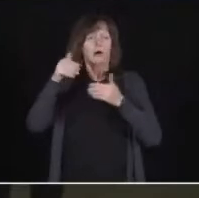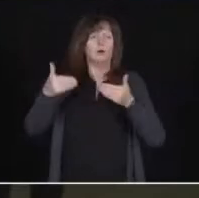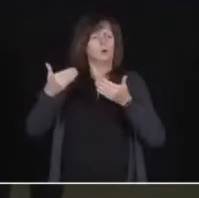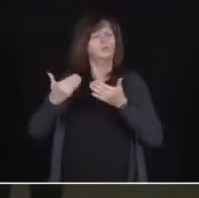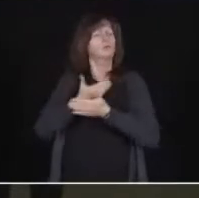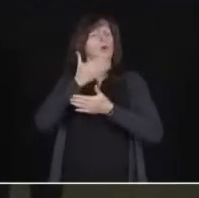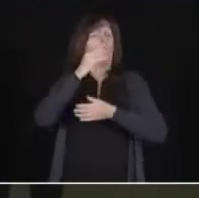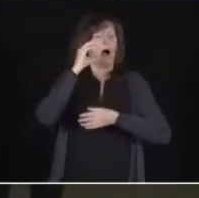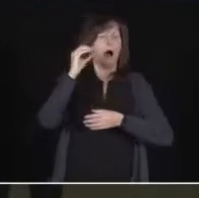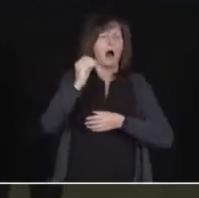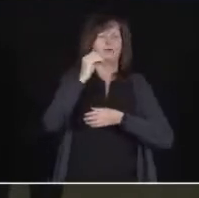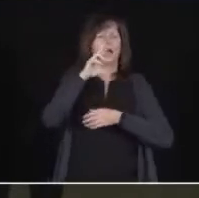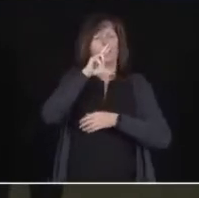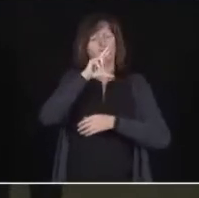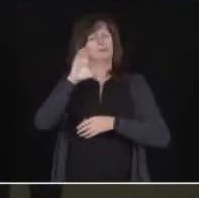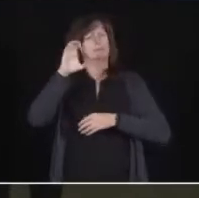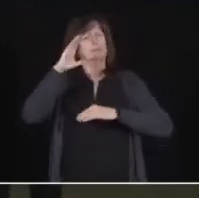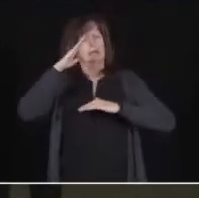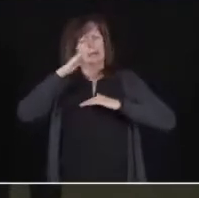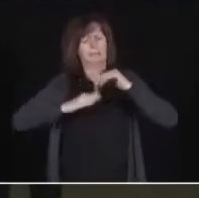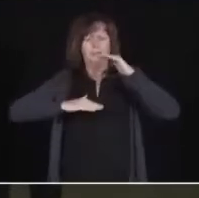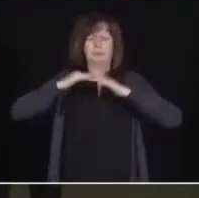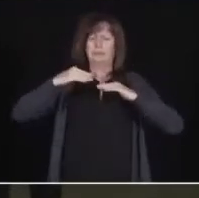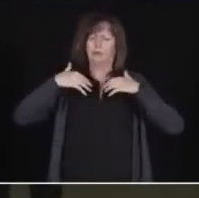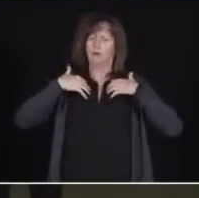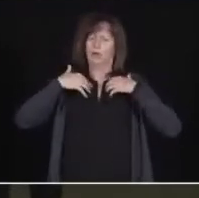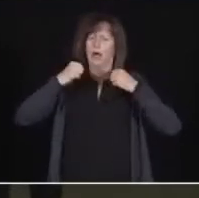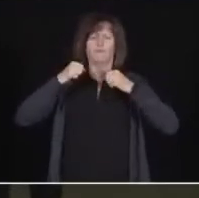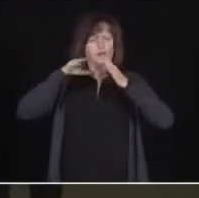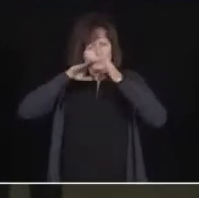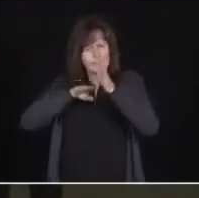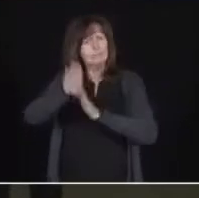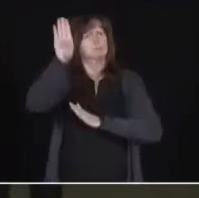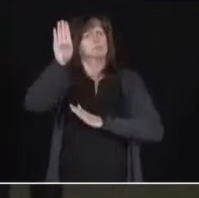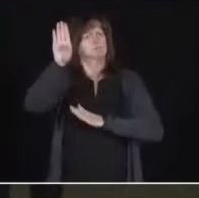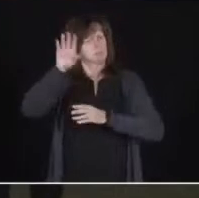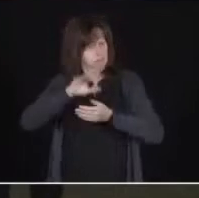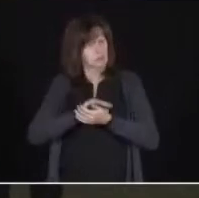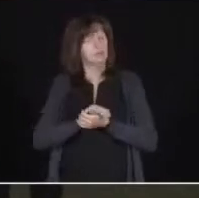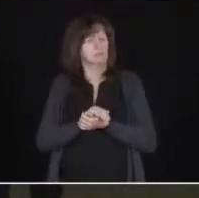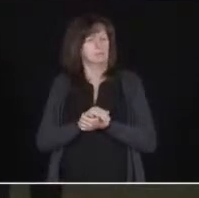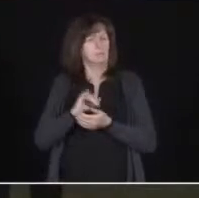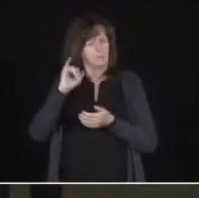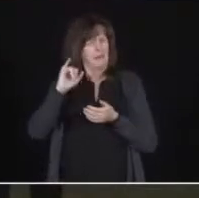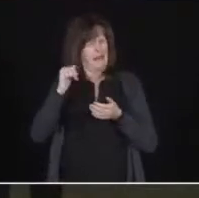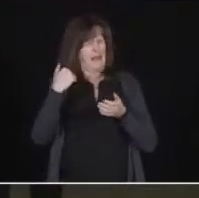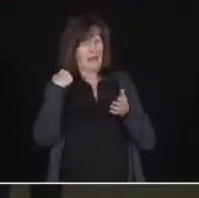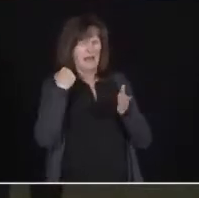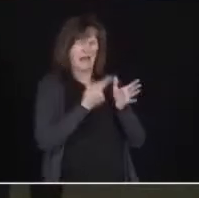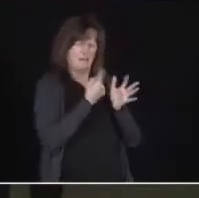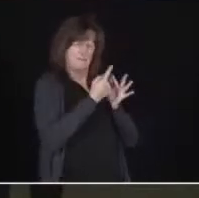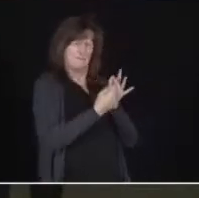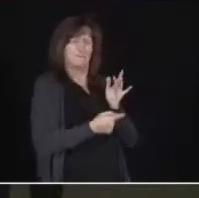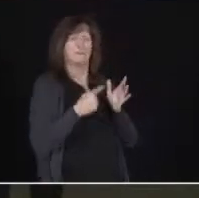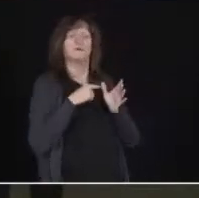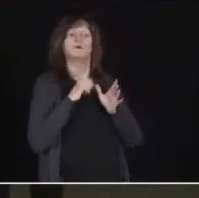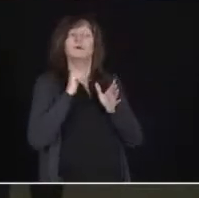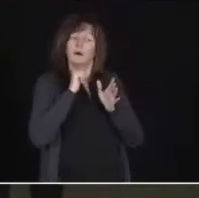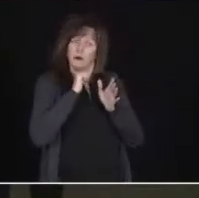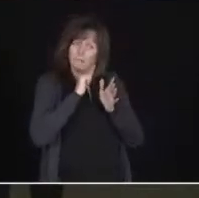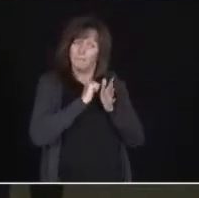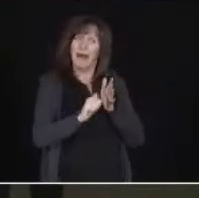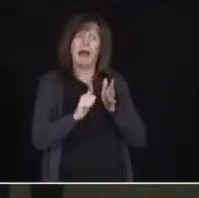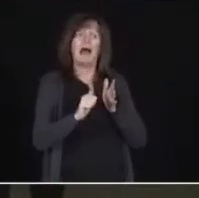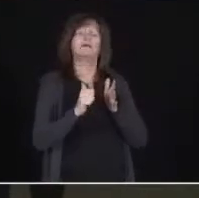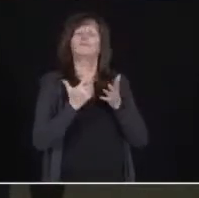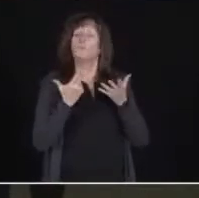Act. The bill includes a package of measures that, if passed, will help provide more tools to accelerate more